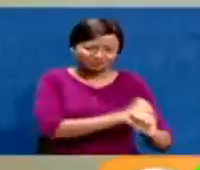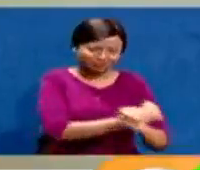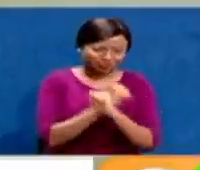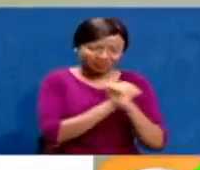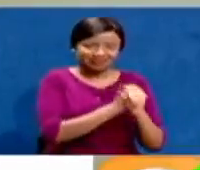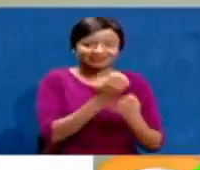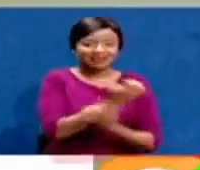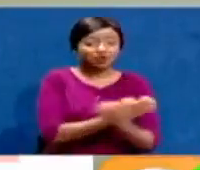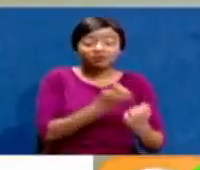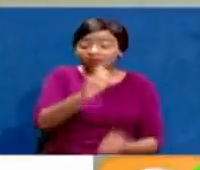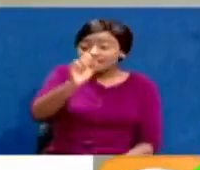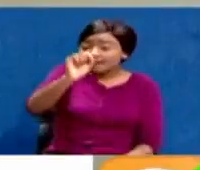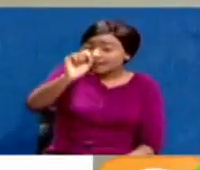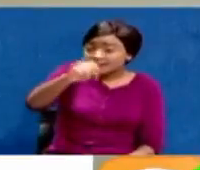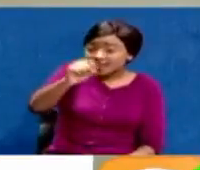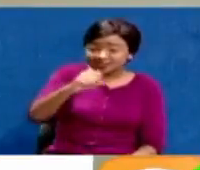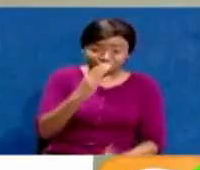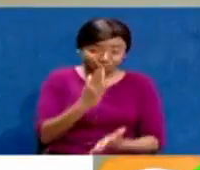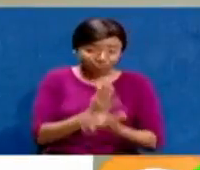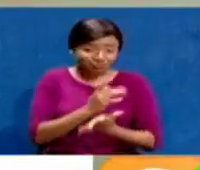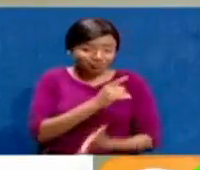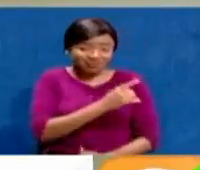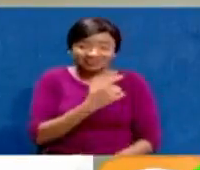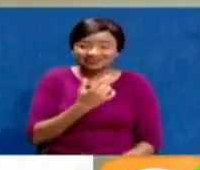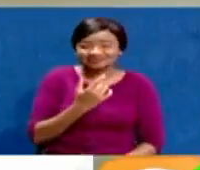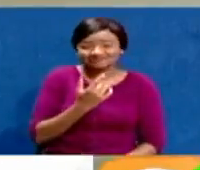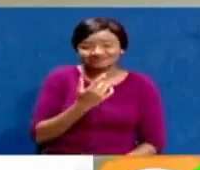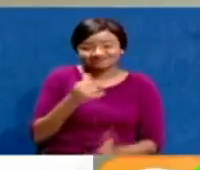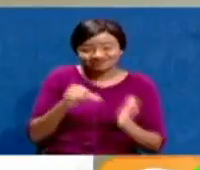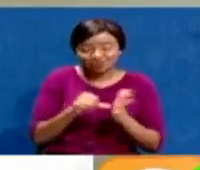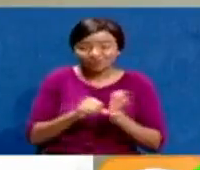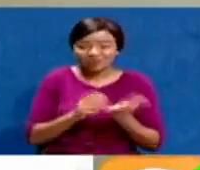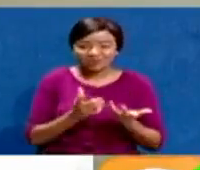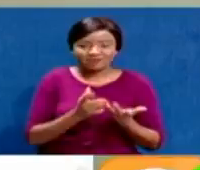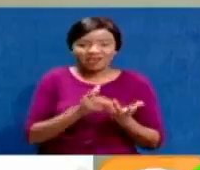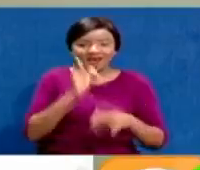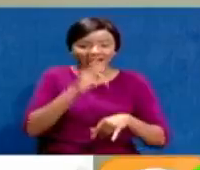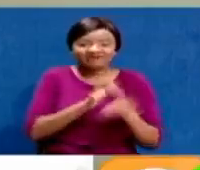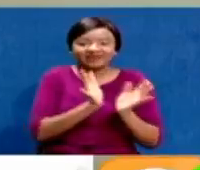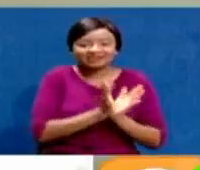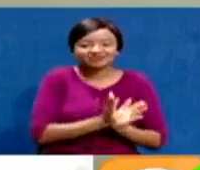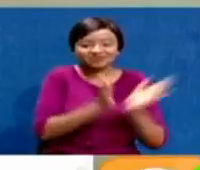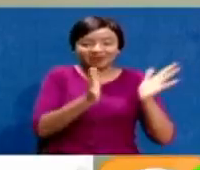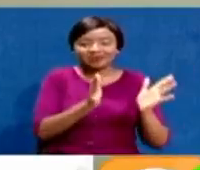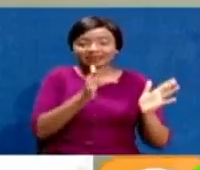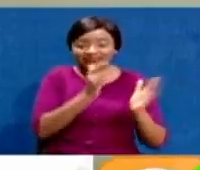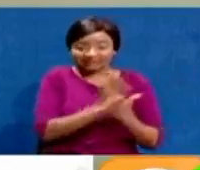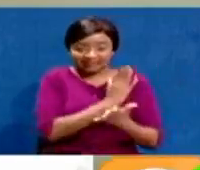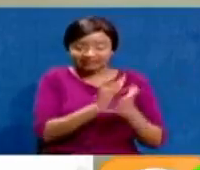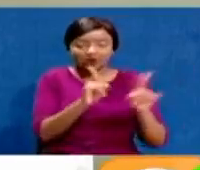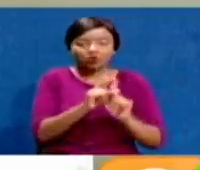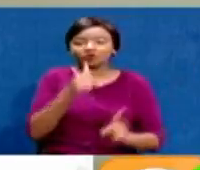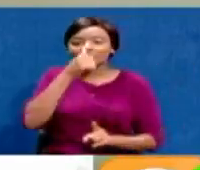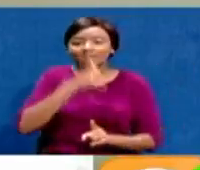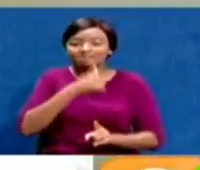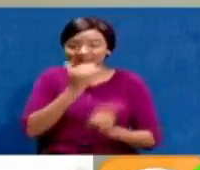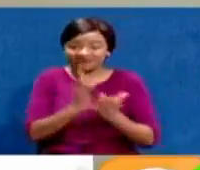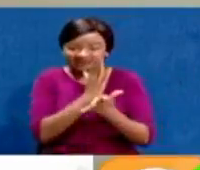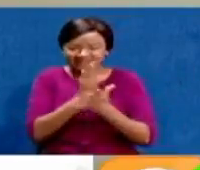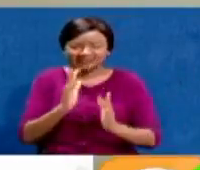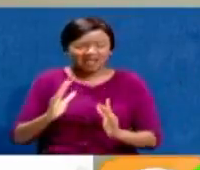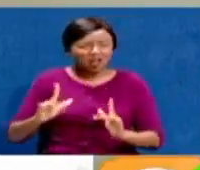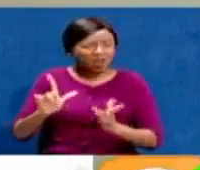damage. Of course, there's massive pileup of debt, both the public and in the private sector. Debts are piling